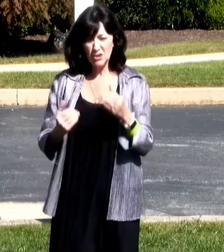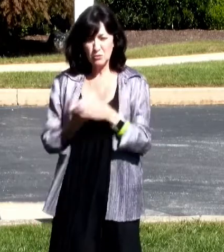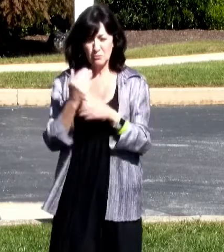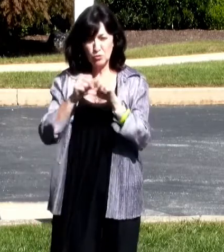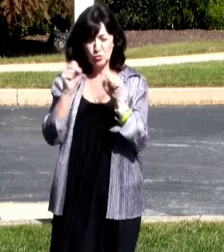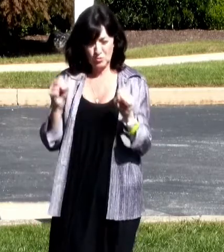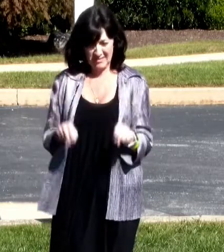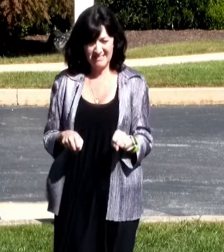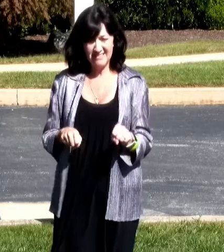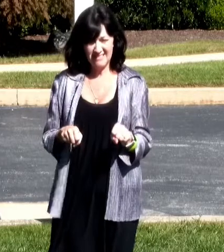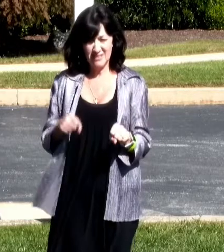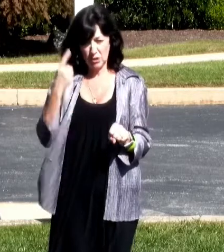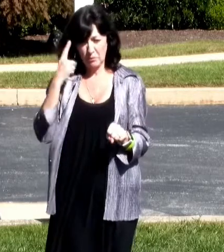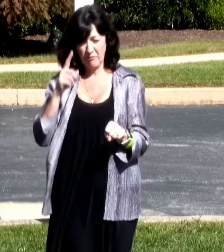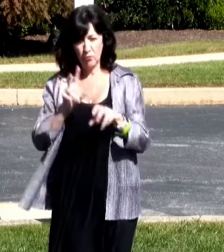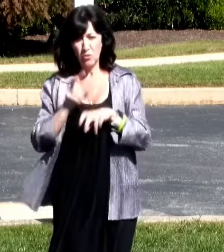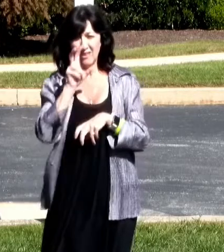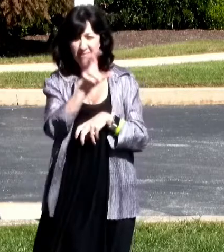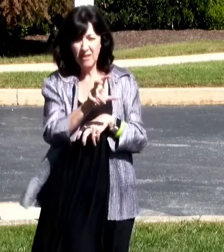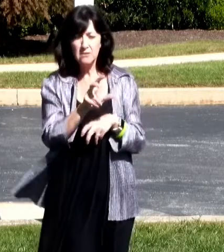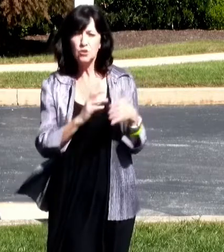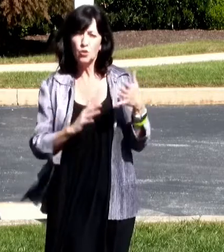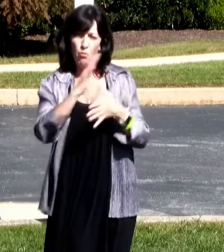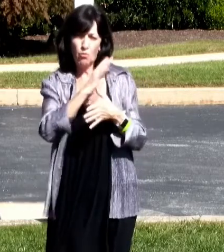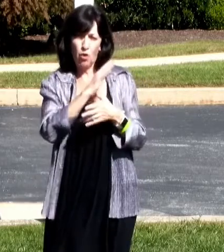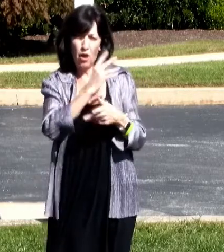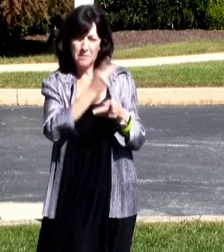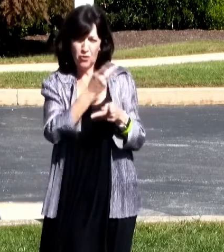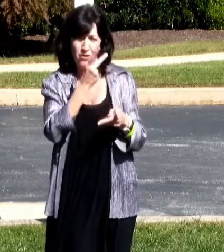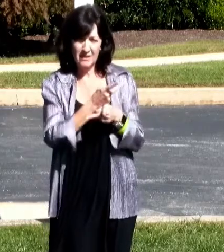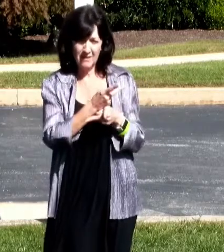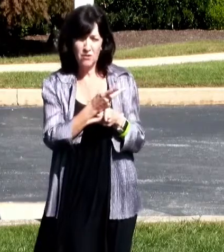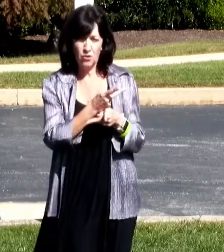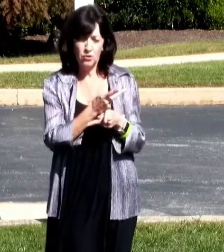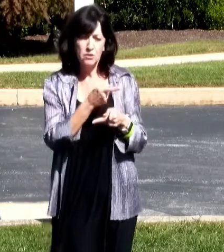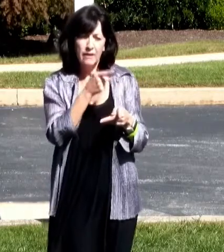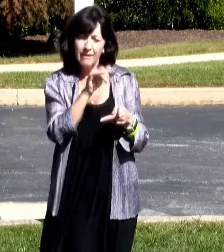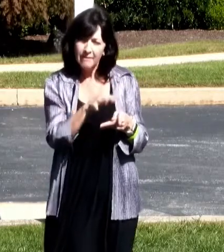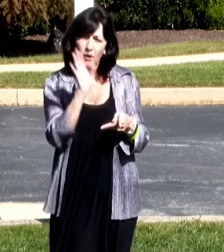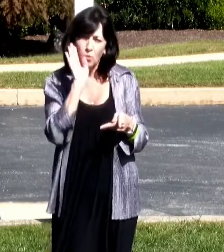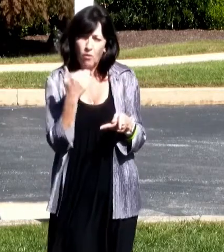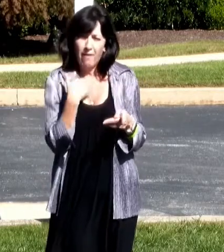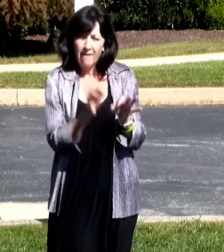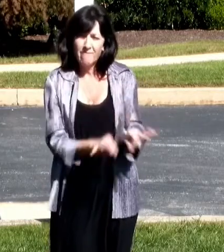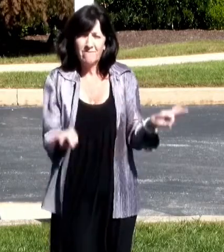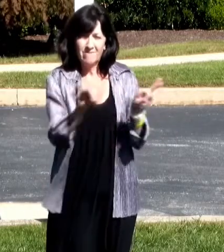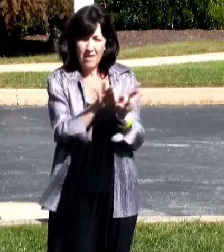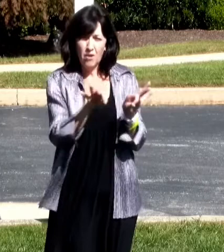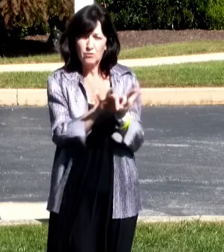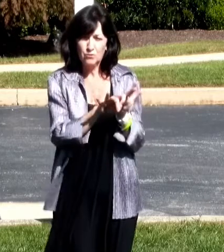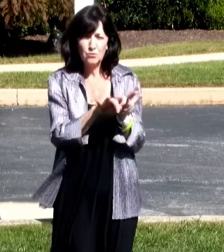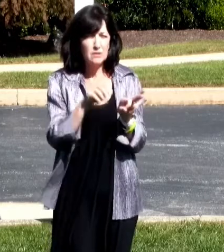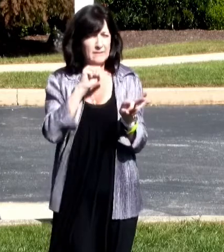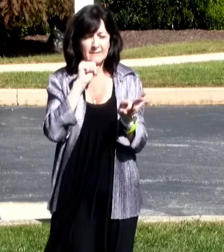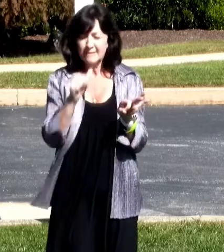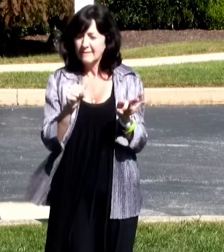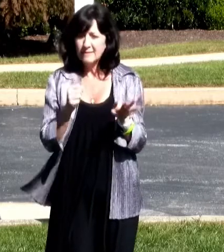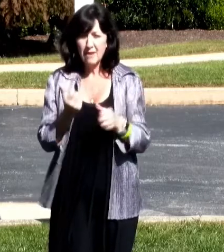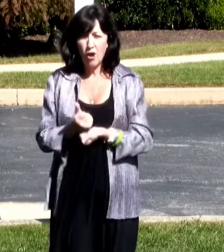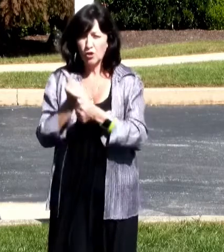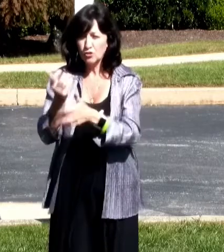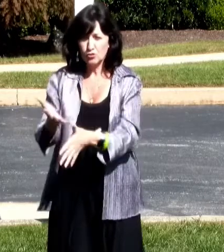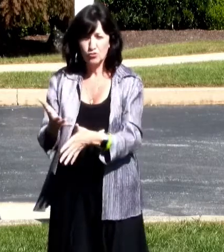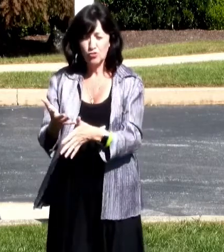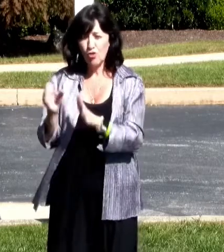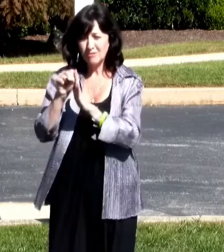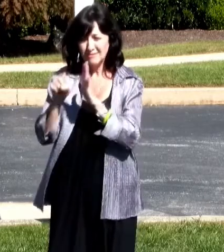primary care and value do not result in unsustainable increases in total cost of care for our residents, and for me,